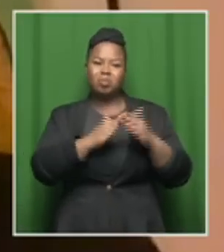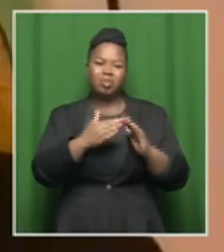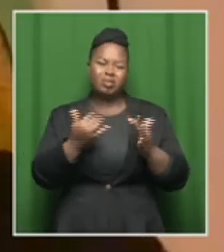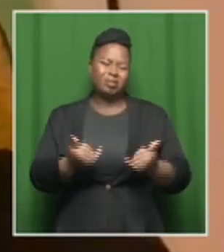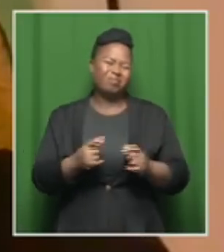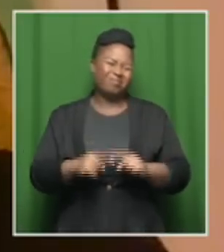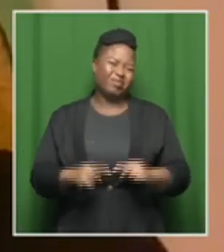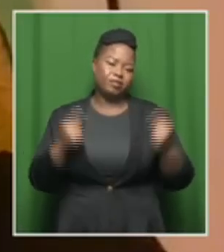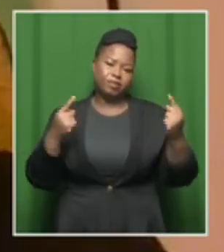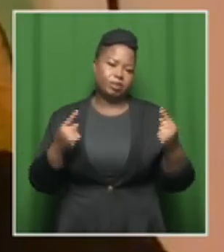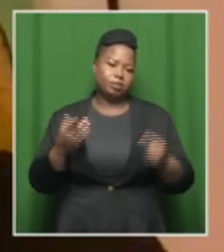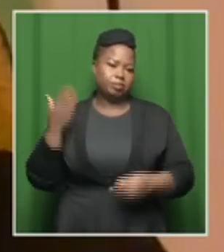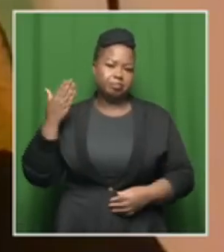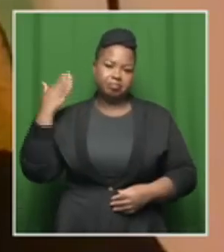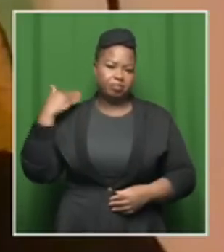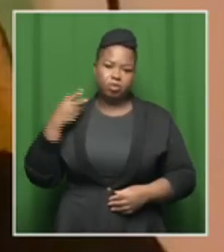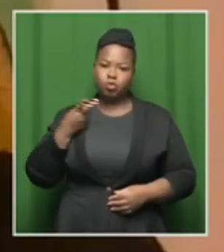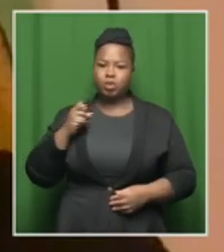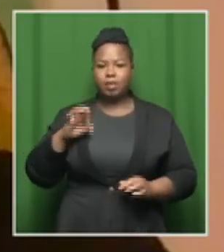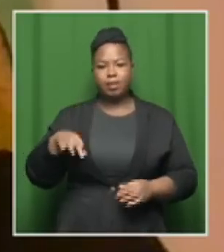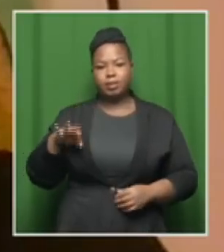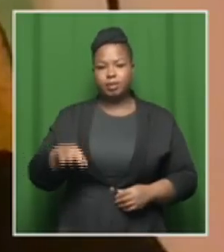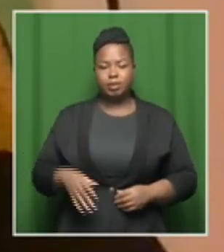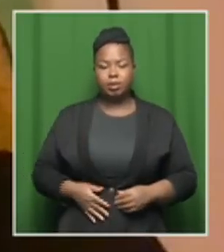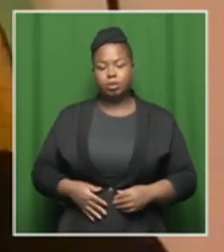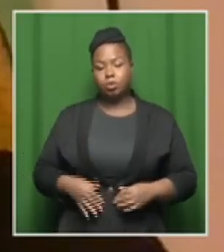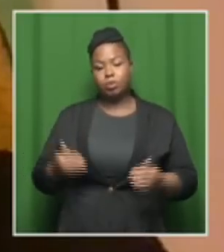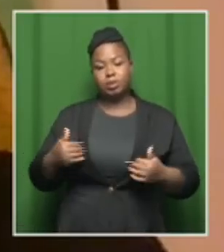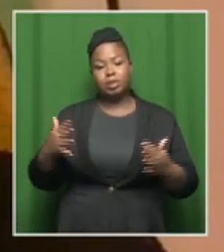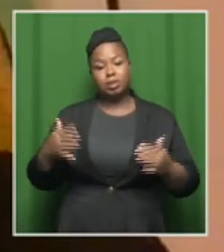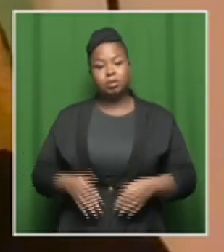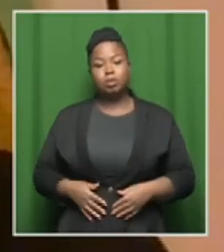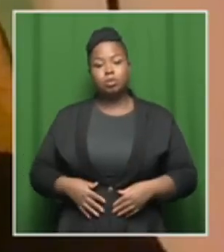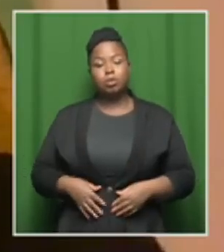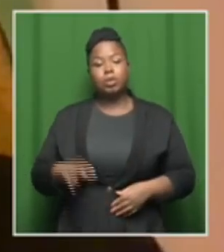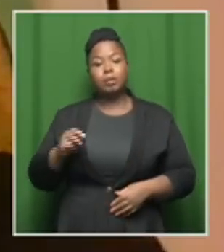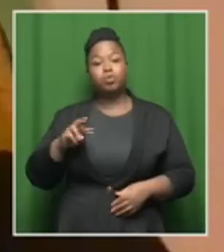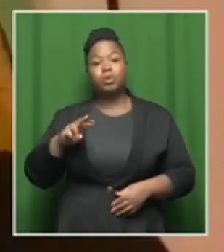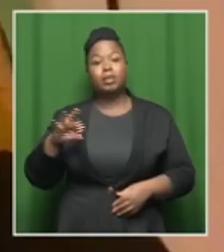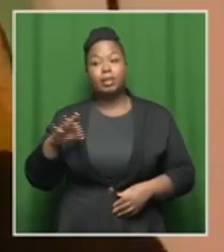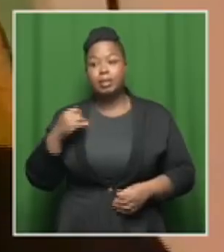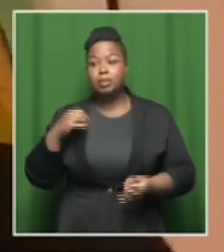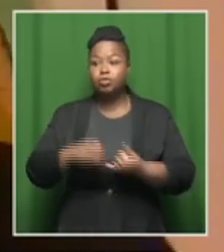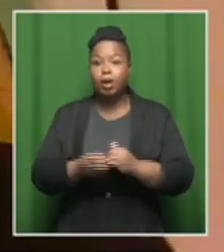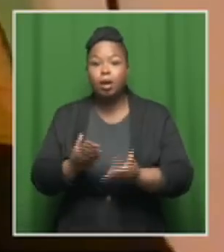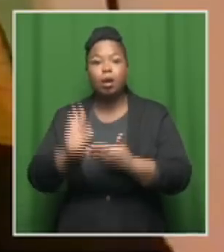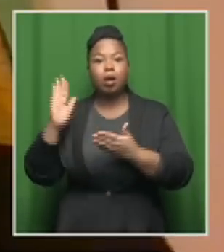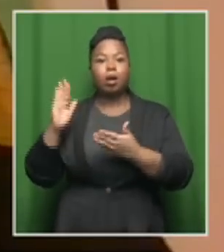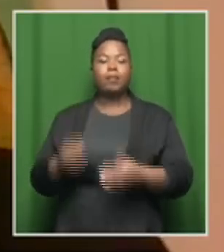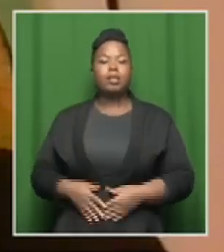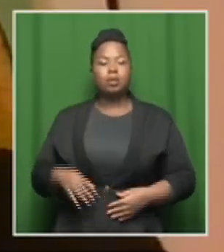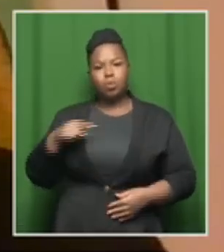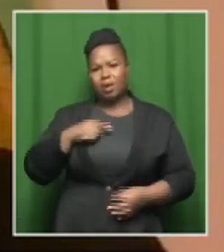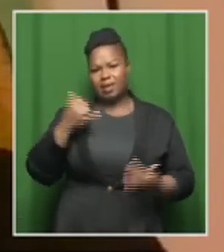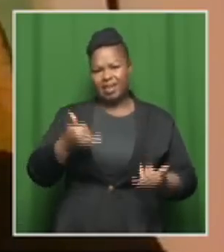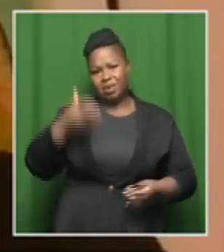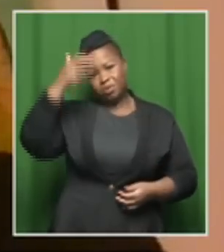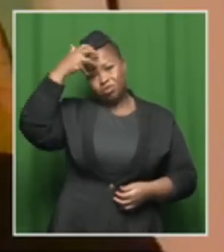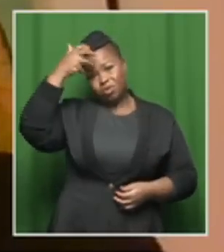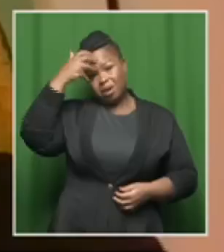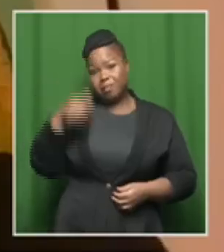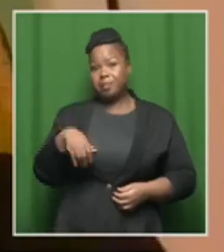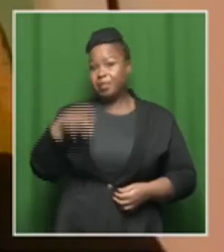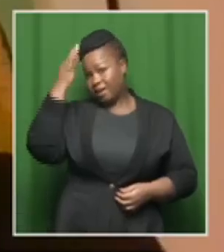different from what it was back in 2013 when the FIB took out the M23, where we have a Trump government in the